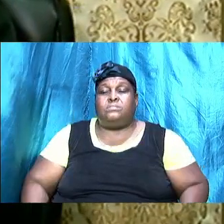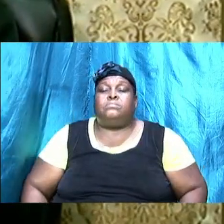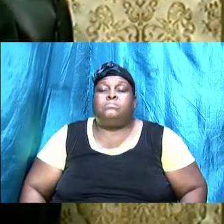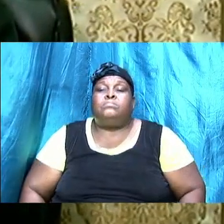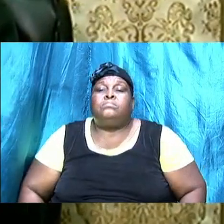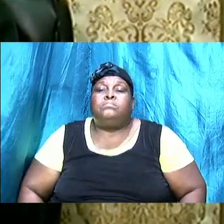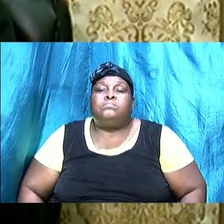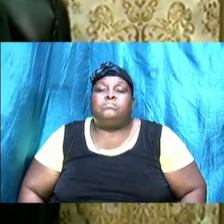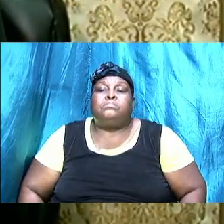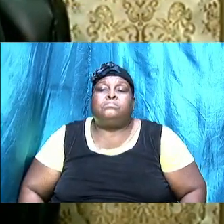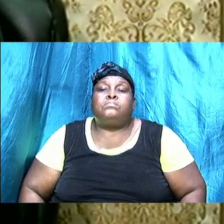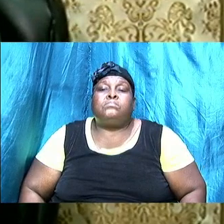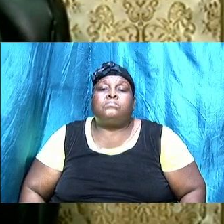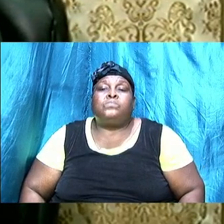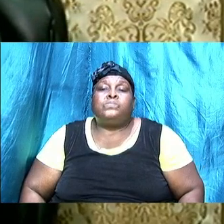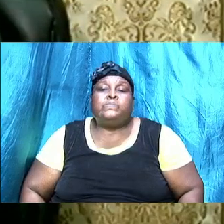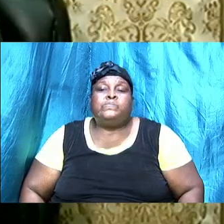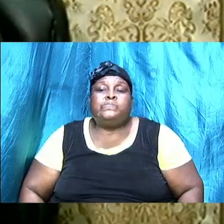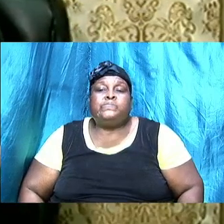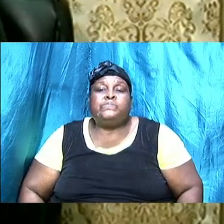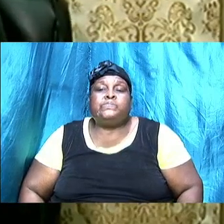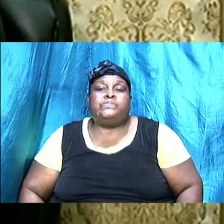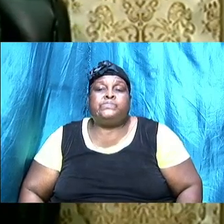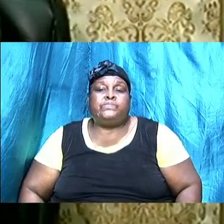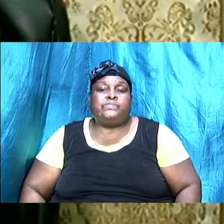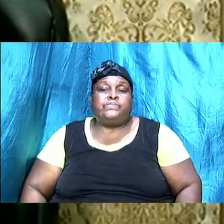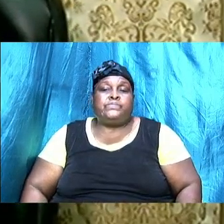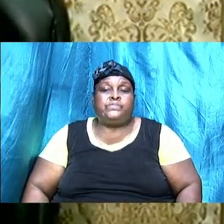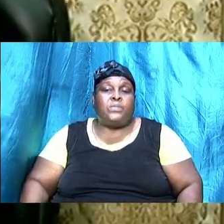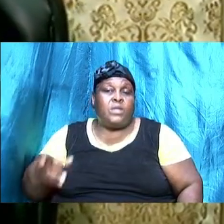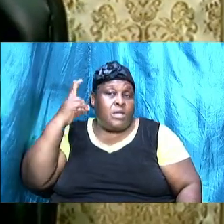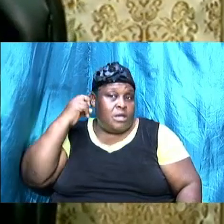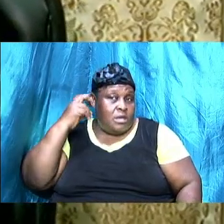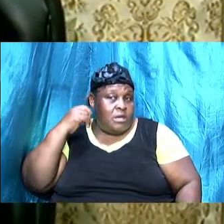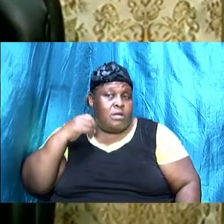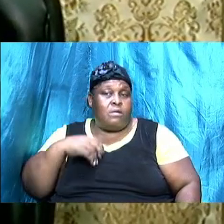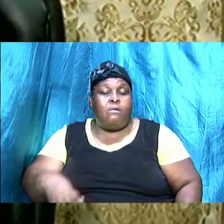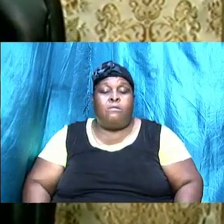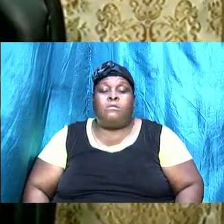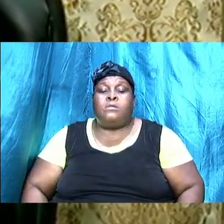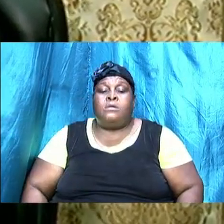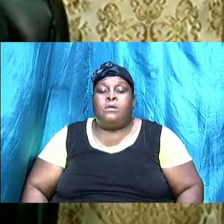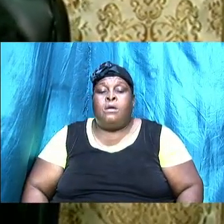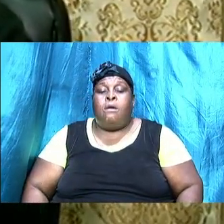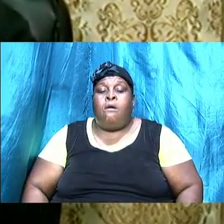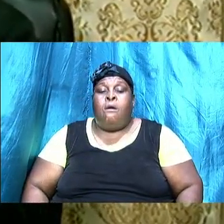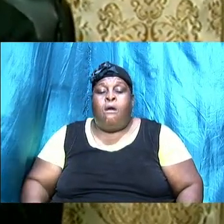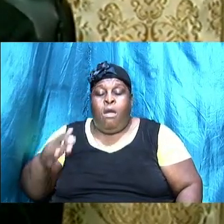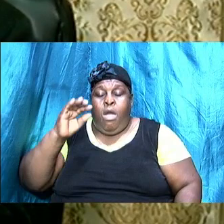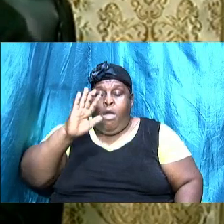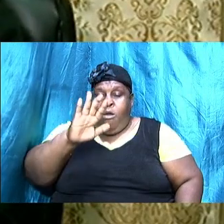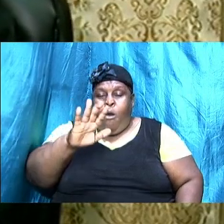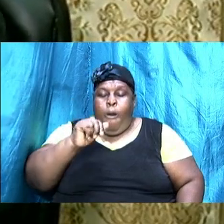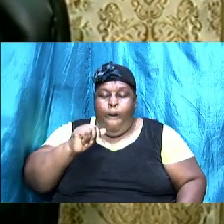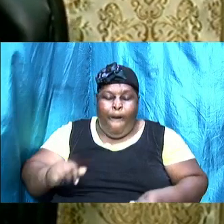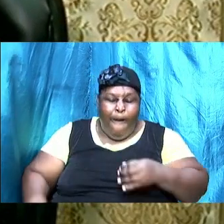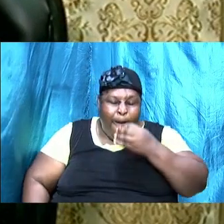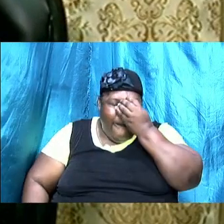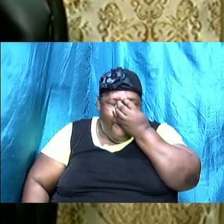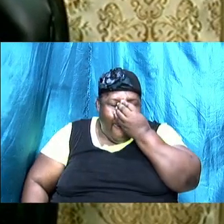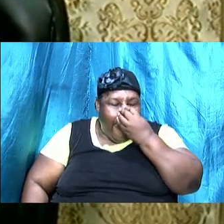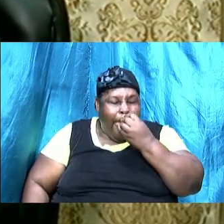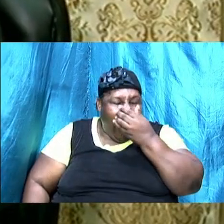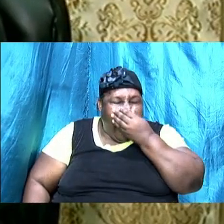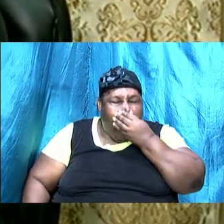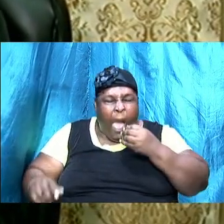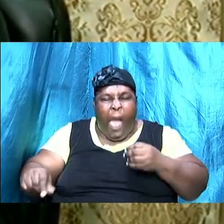batch. And so that you hear this one, consider it yours if it's similar. Okay? And so this person